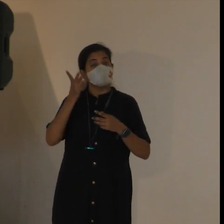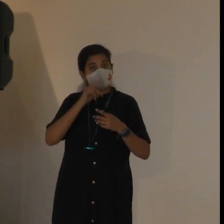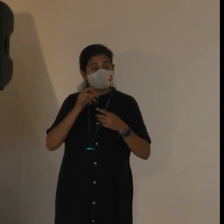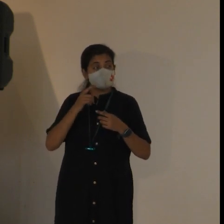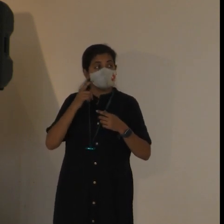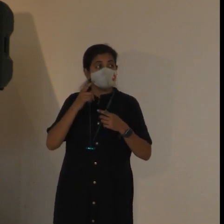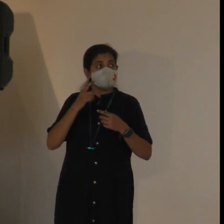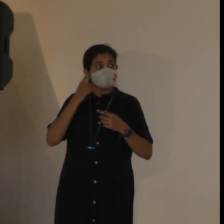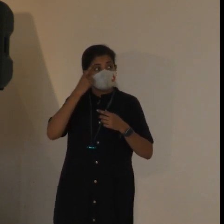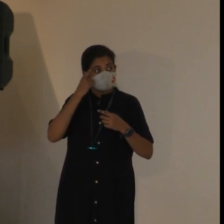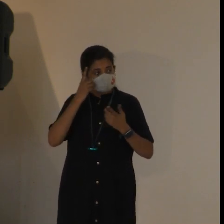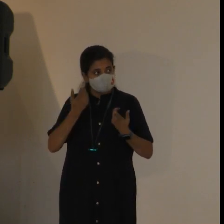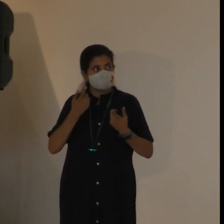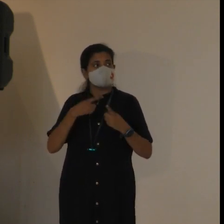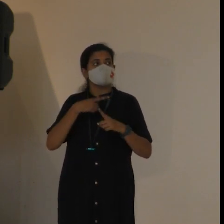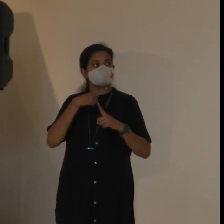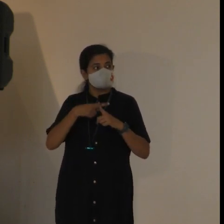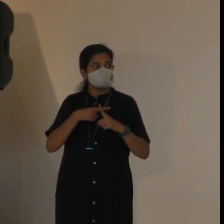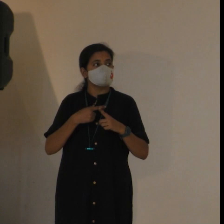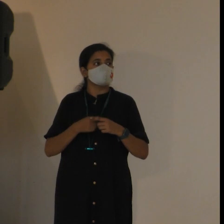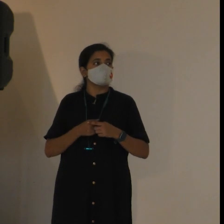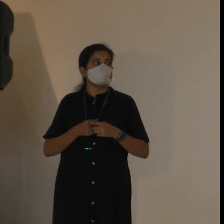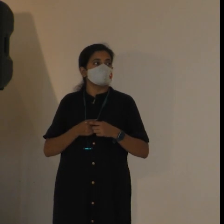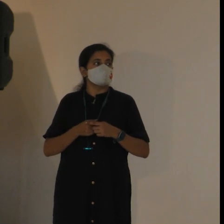and outreach has to also